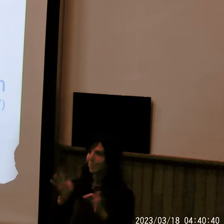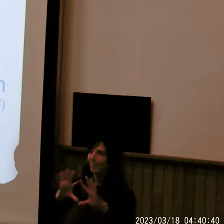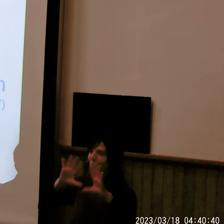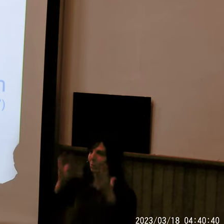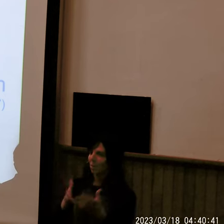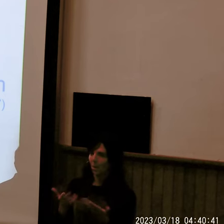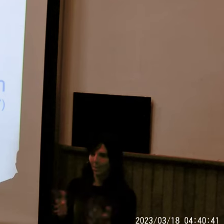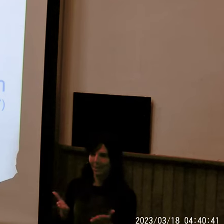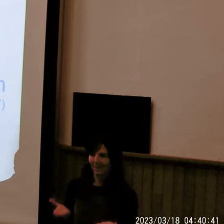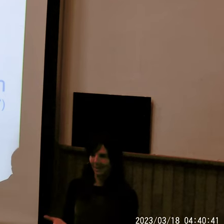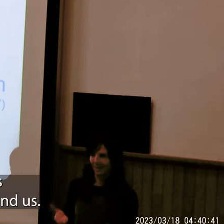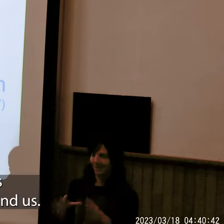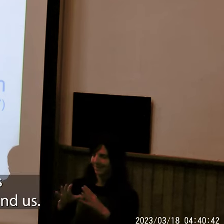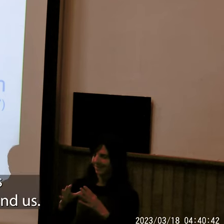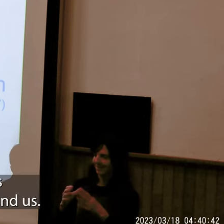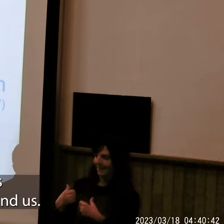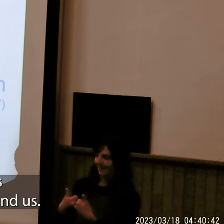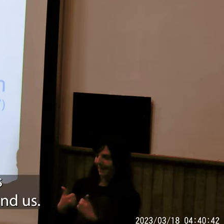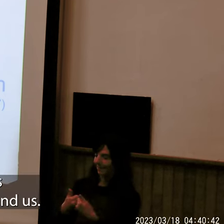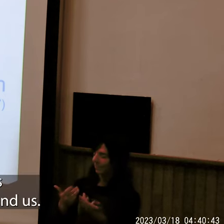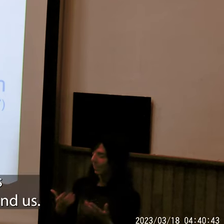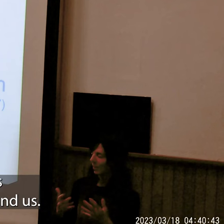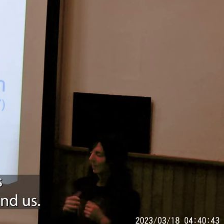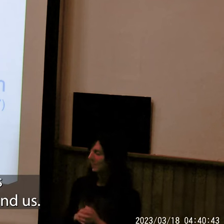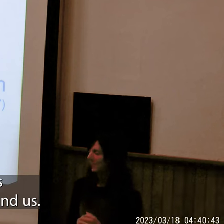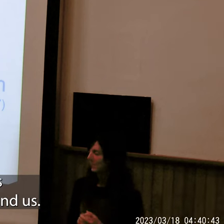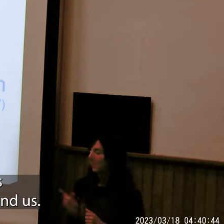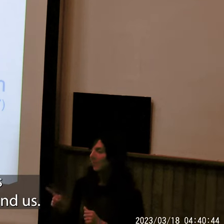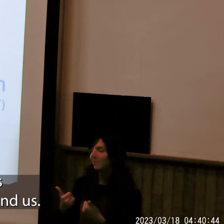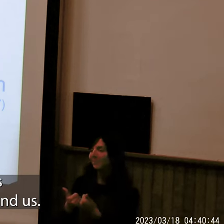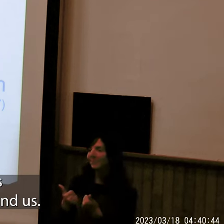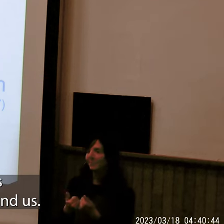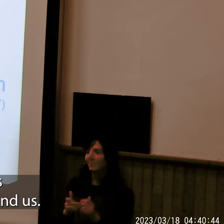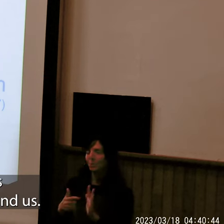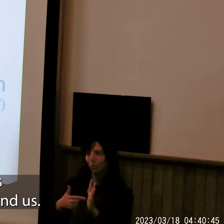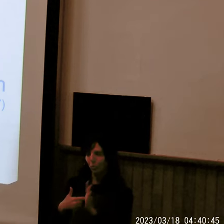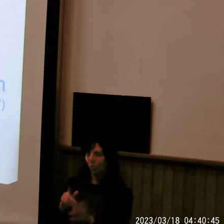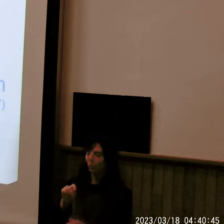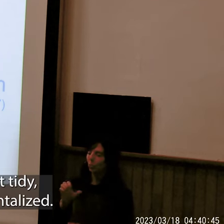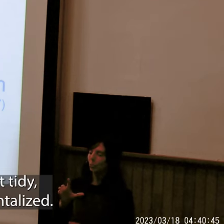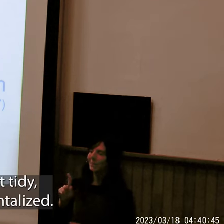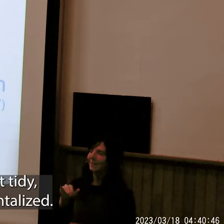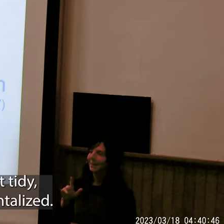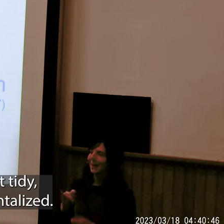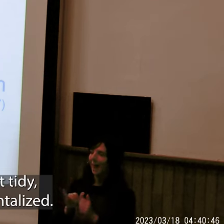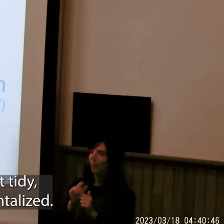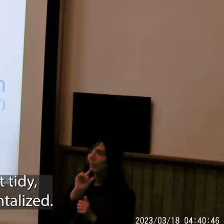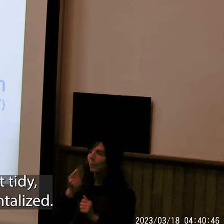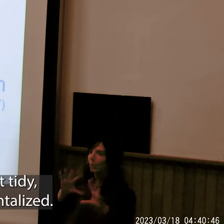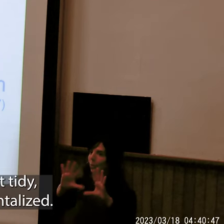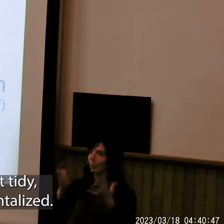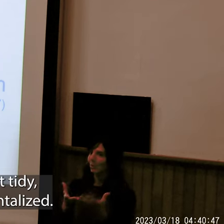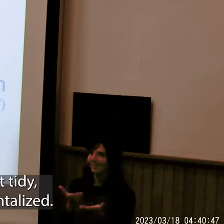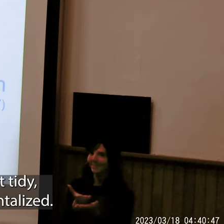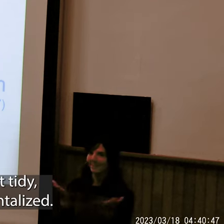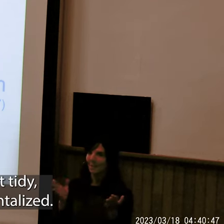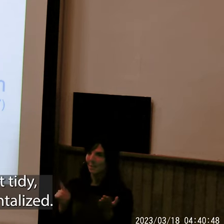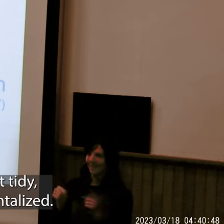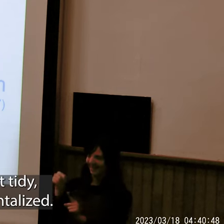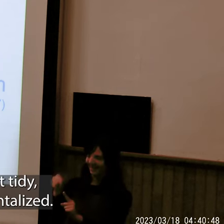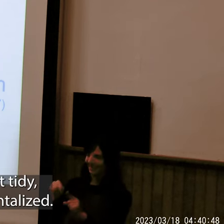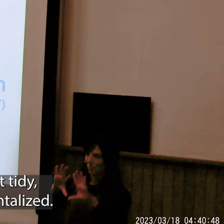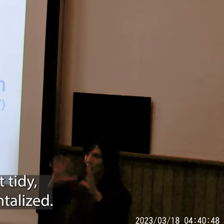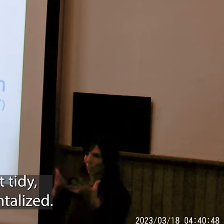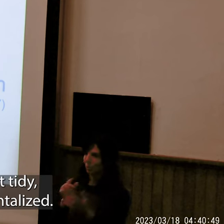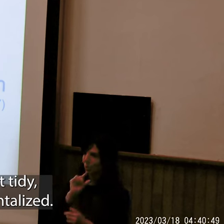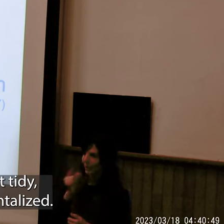games." Indeed, the queer worlds we find in video games offer us a toolkit for queering the world around us. However, these queer worlds are not